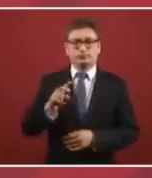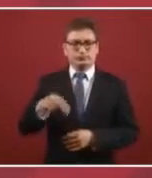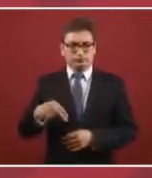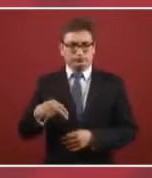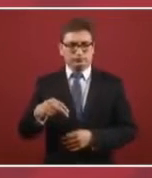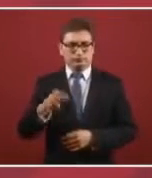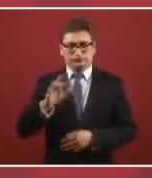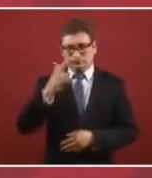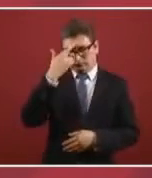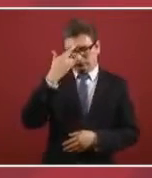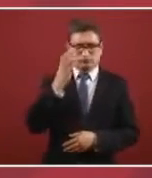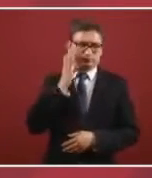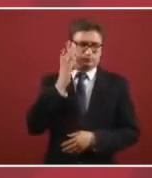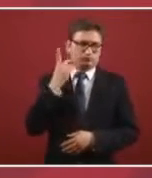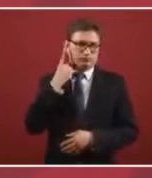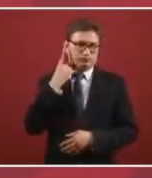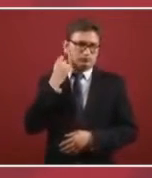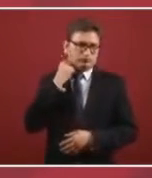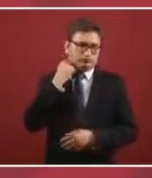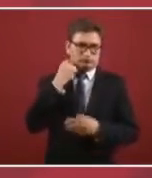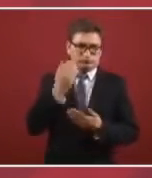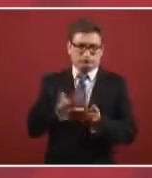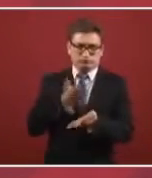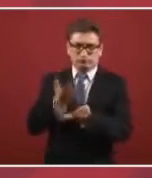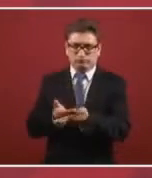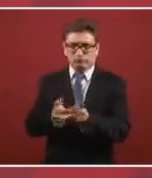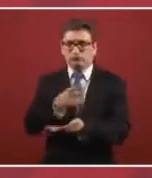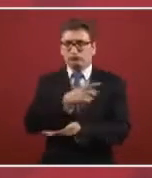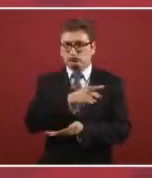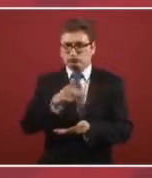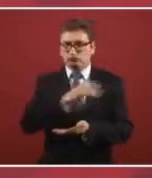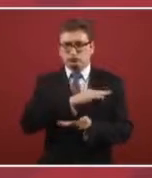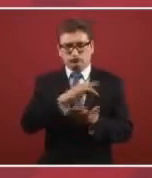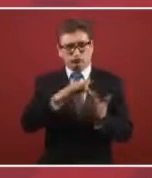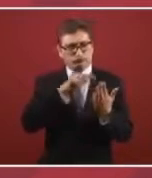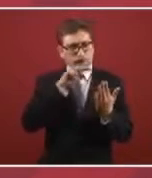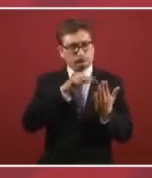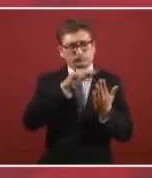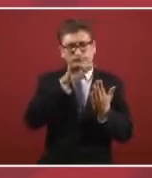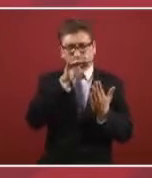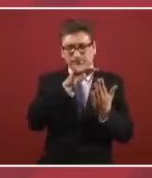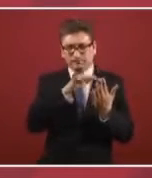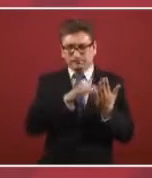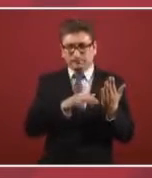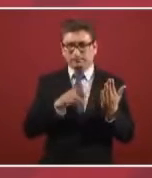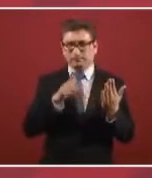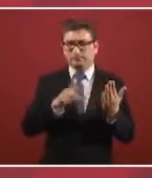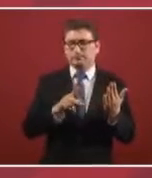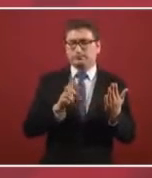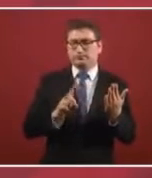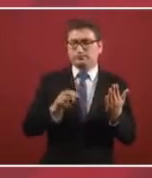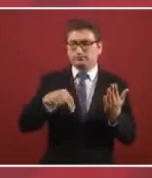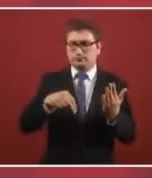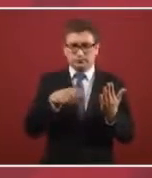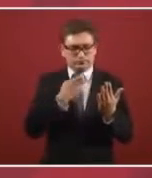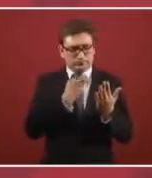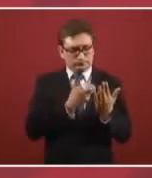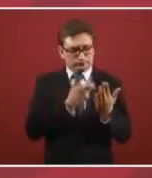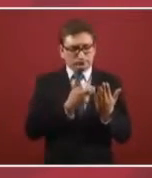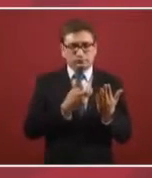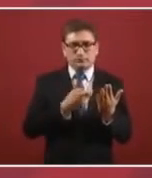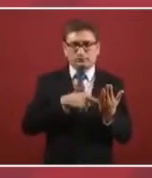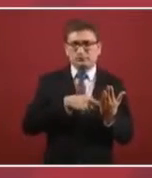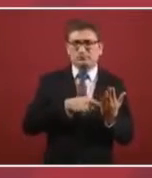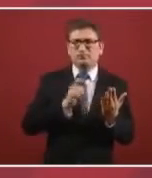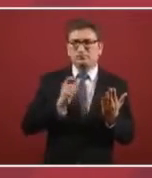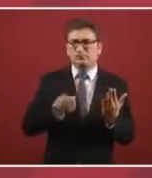se presentó al that Congreso. was presented to Congress. Si ustedes leen If you read that plan of development,